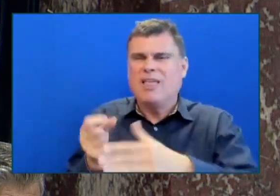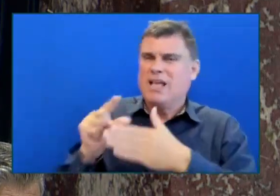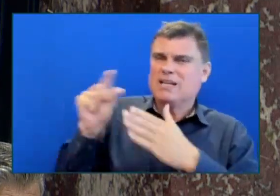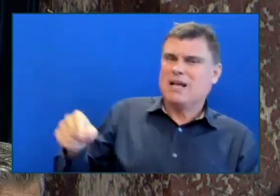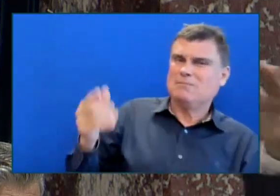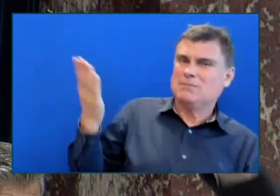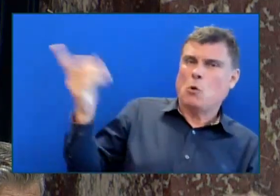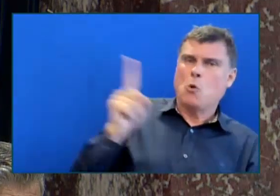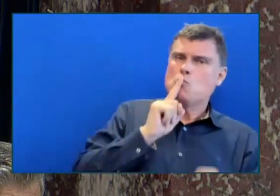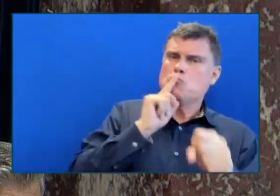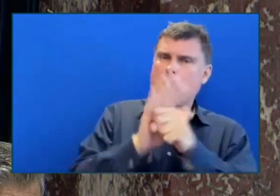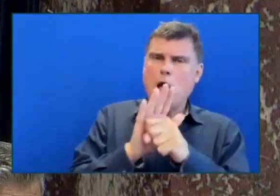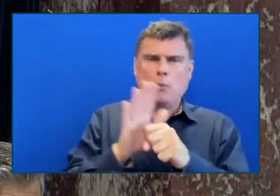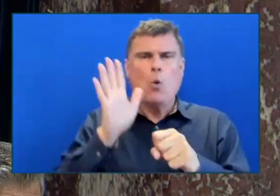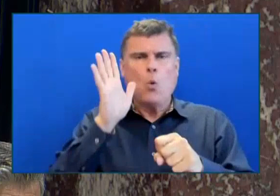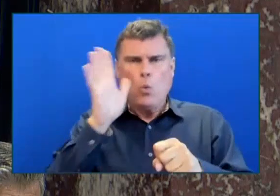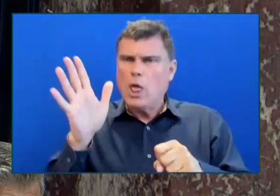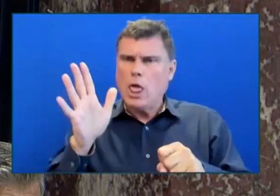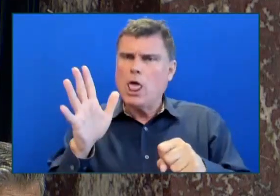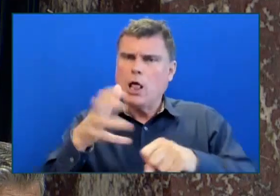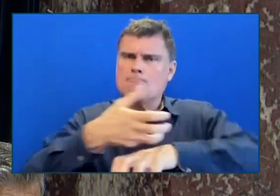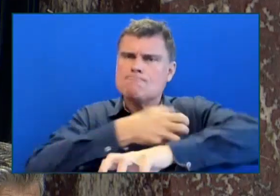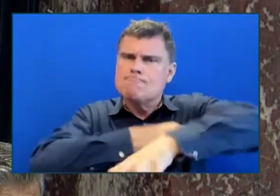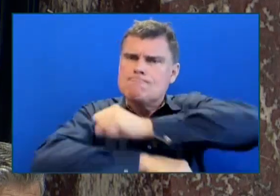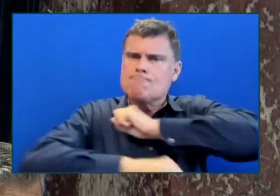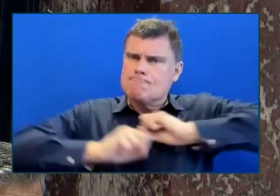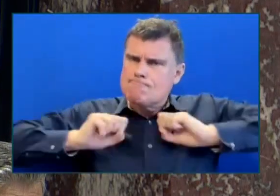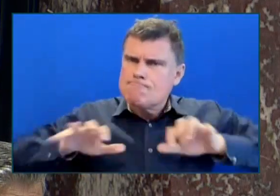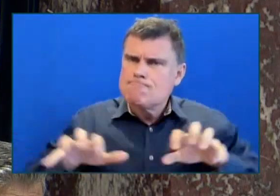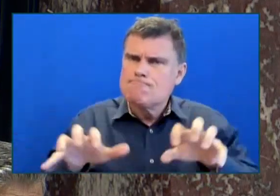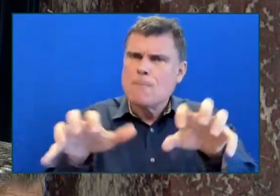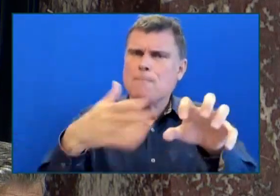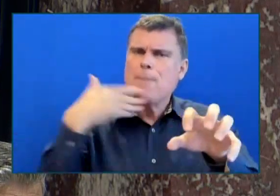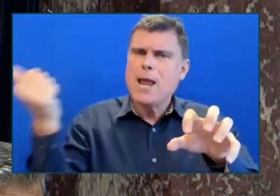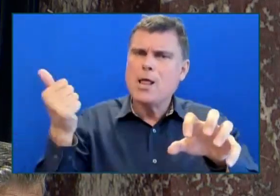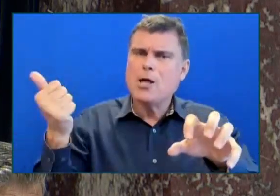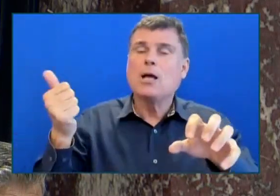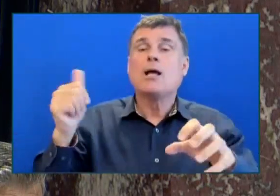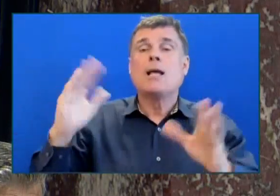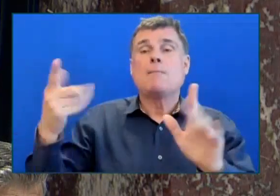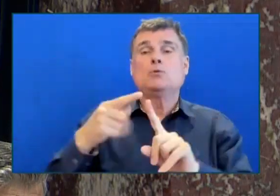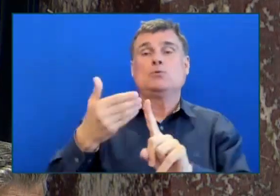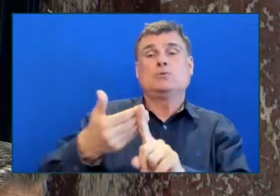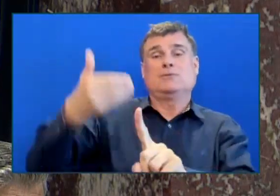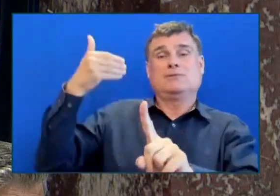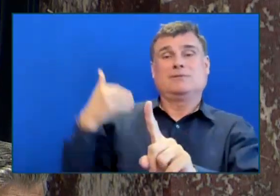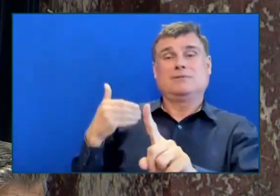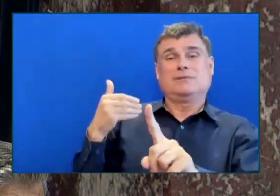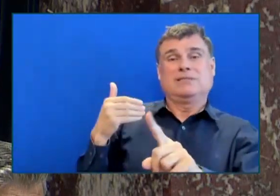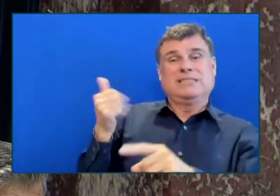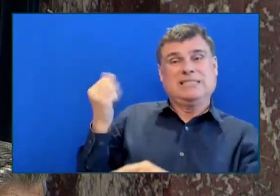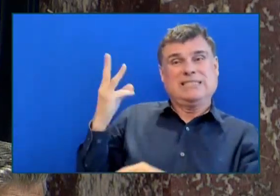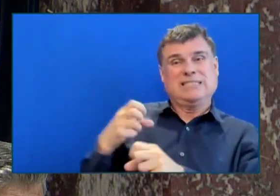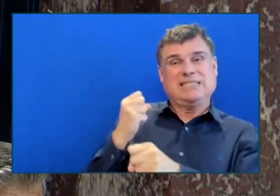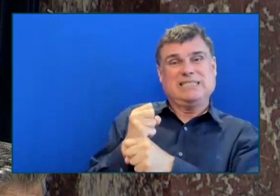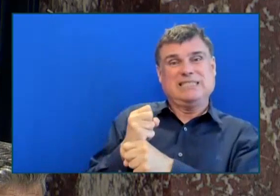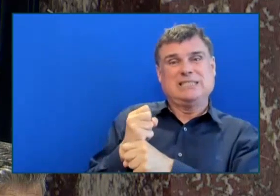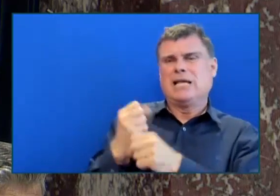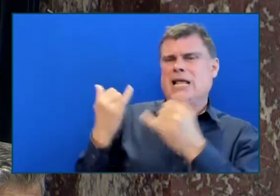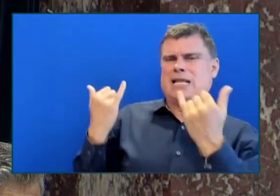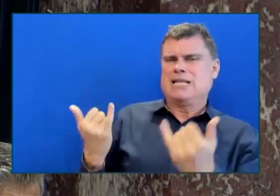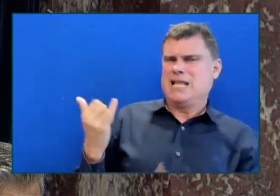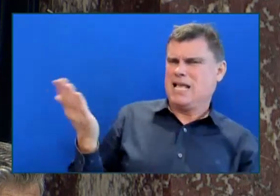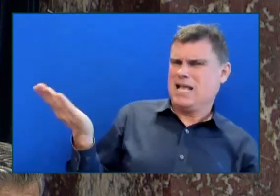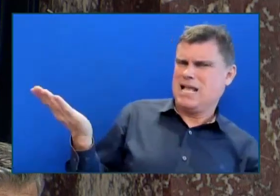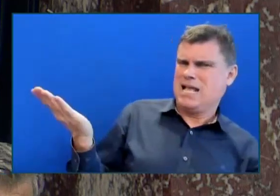they complained about the previous government. Mr. Speaker, my question is to the Premier, will he reverse the more than 2 decades of